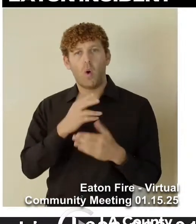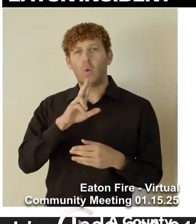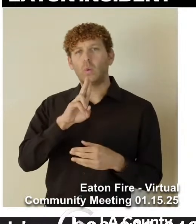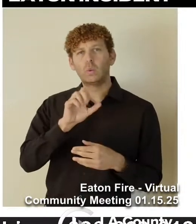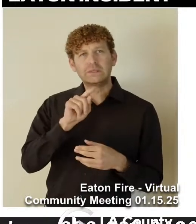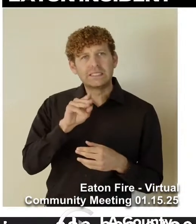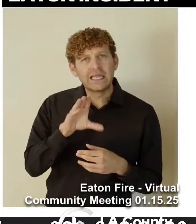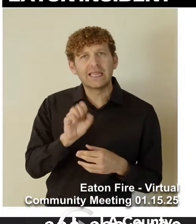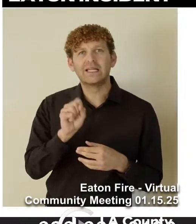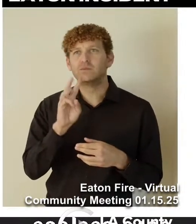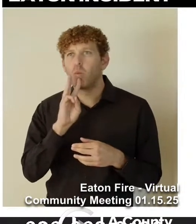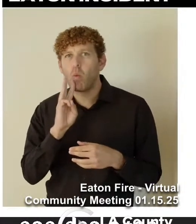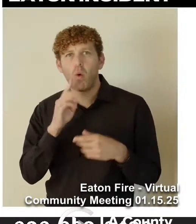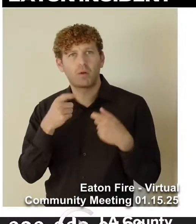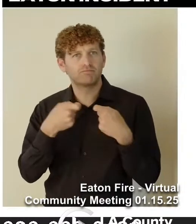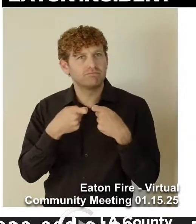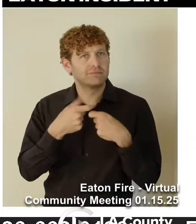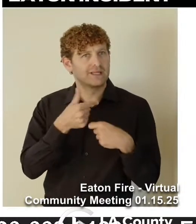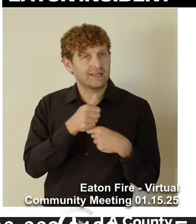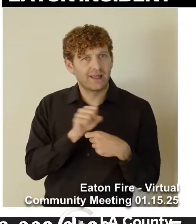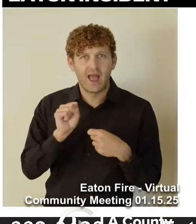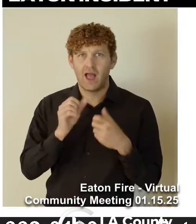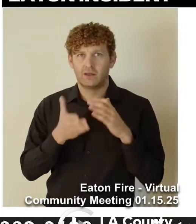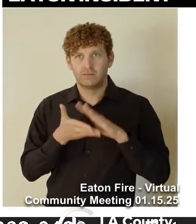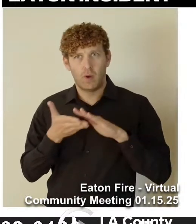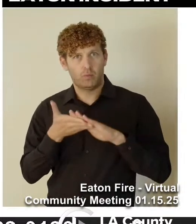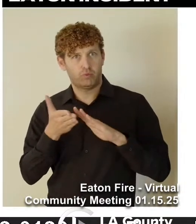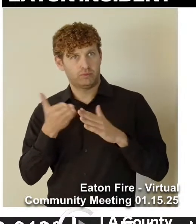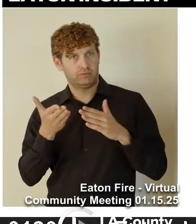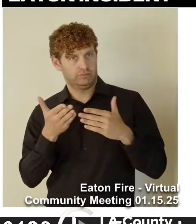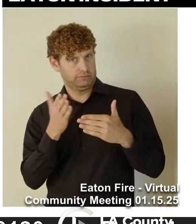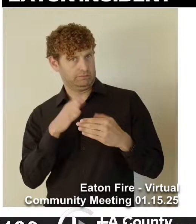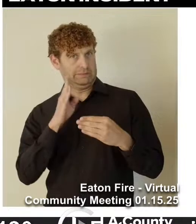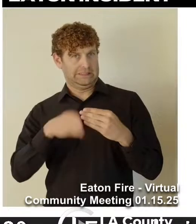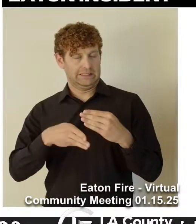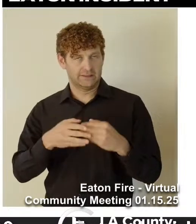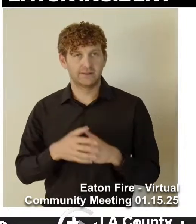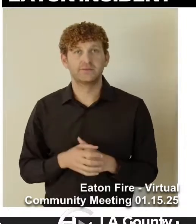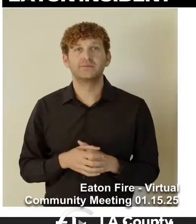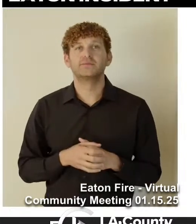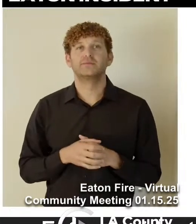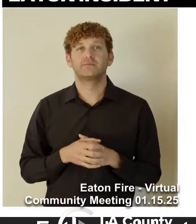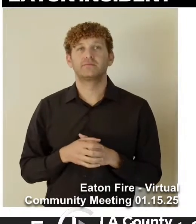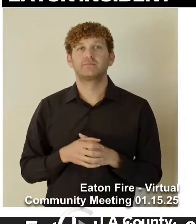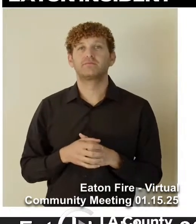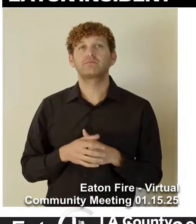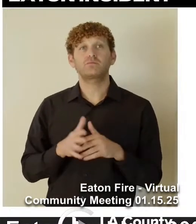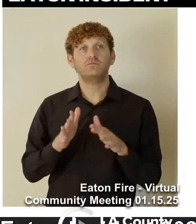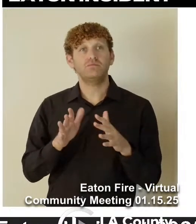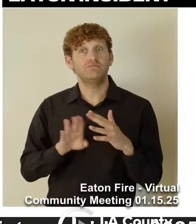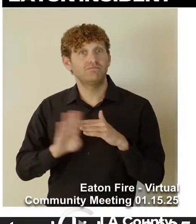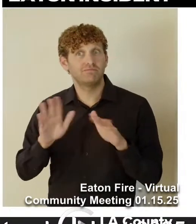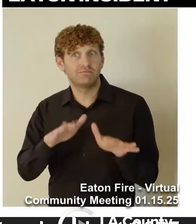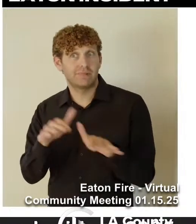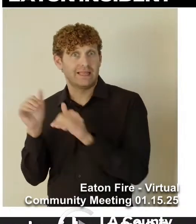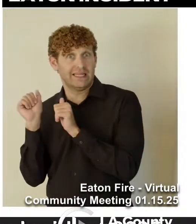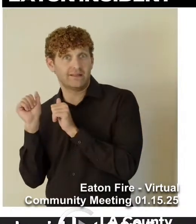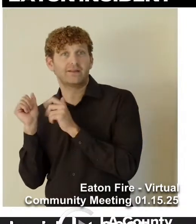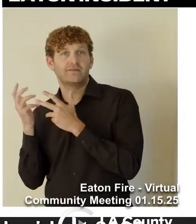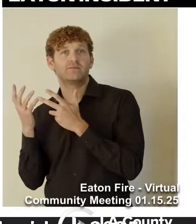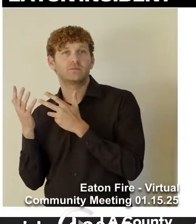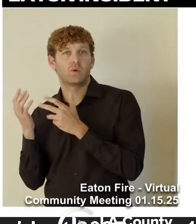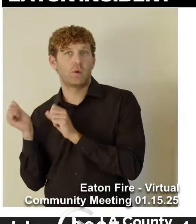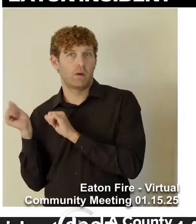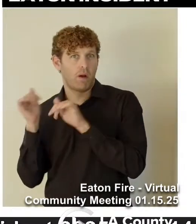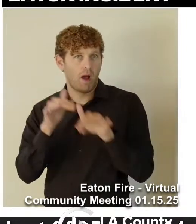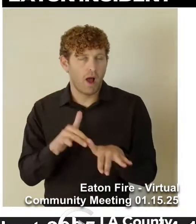safe operations complete, and we are having evacuations and repopulation meetings twice a day so